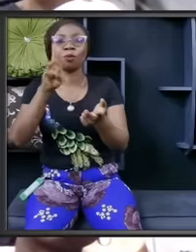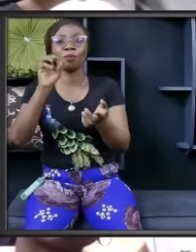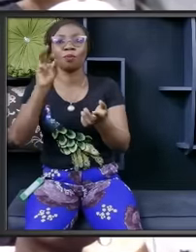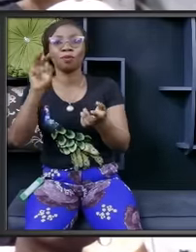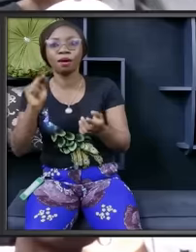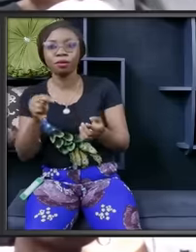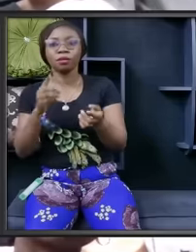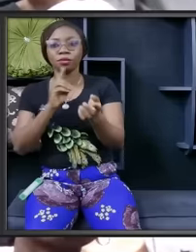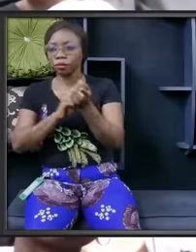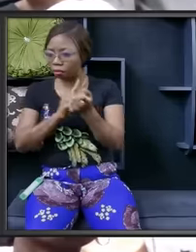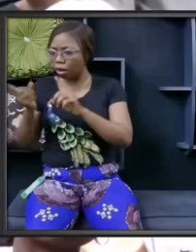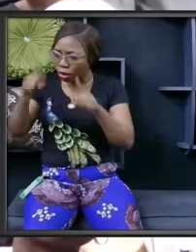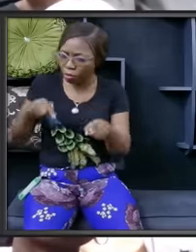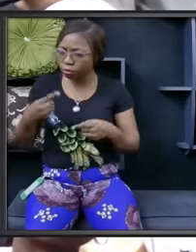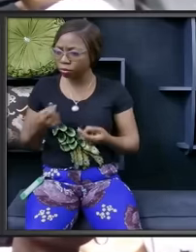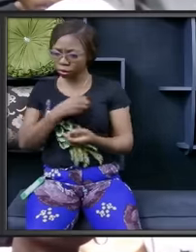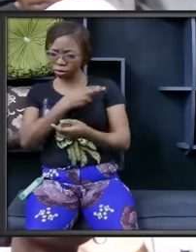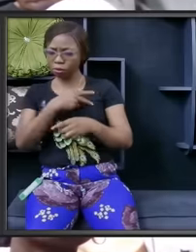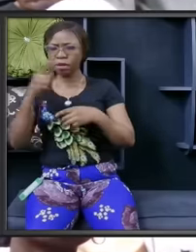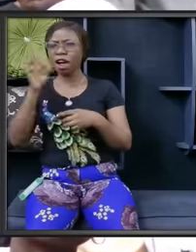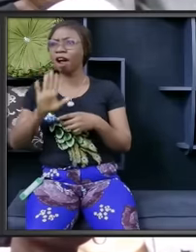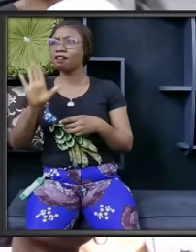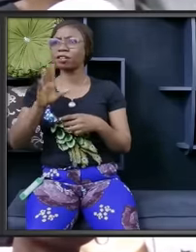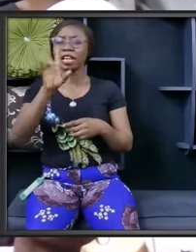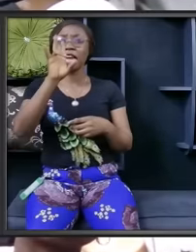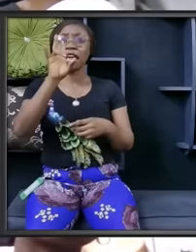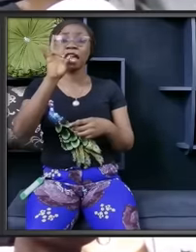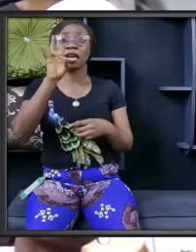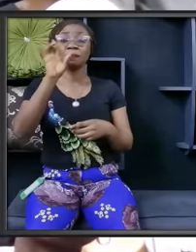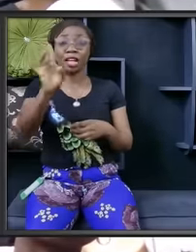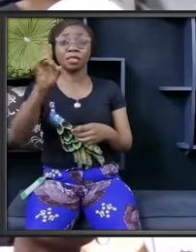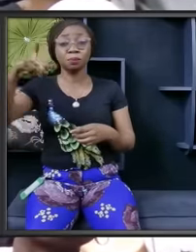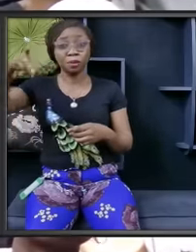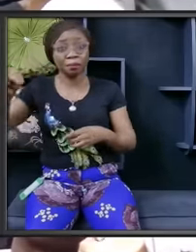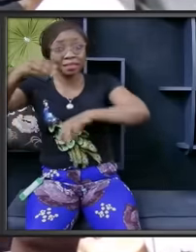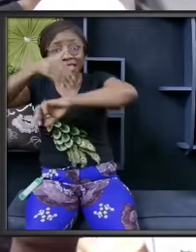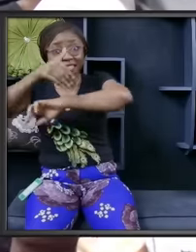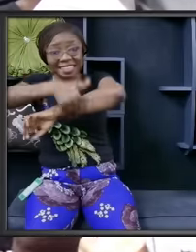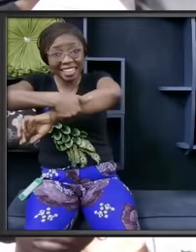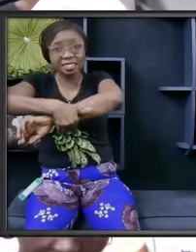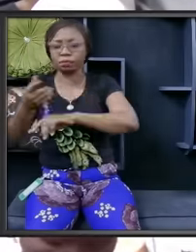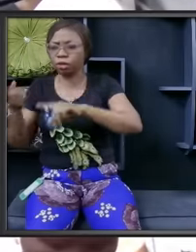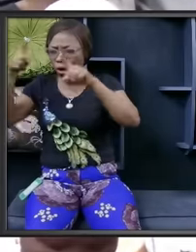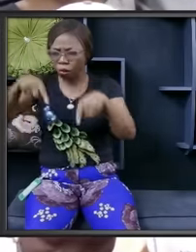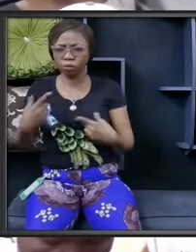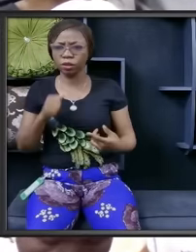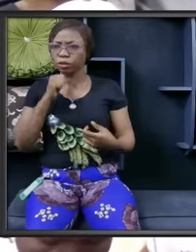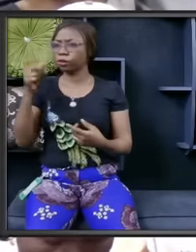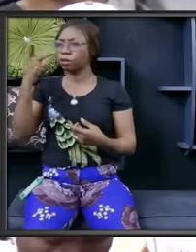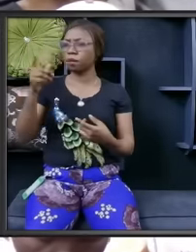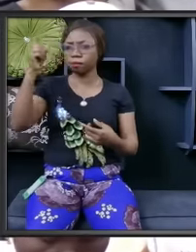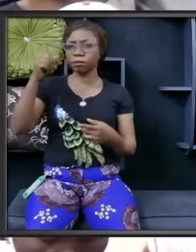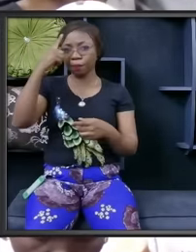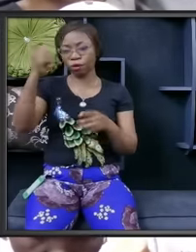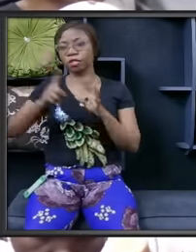come rush, come the hospital. Around 8 p.m. or 9 that night. Now Dr. Brown come rush, come. He don't see him again because he don't